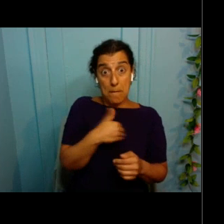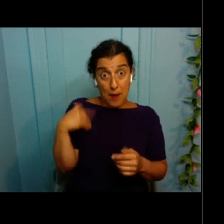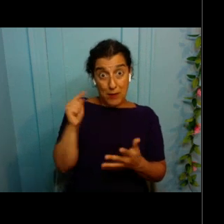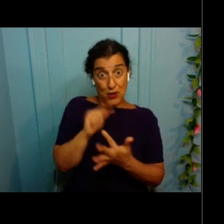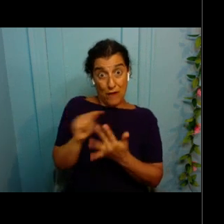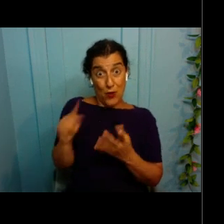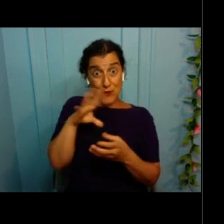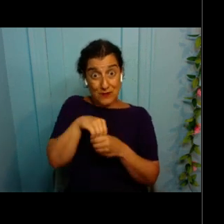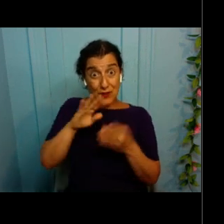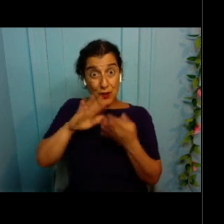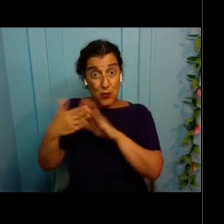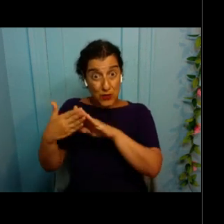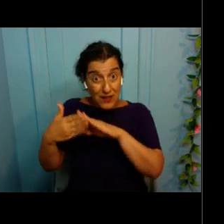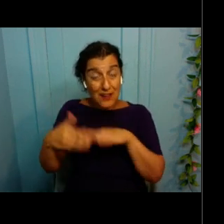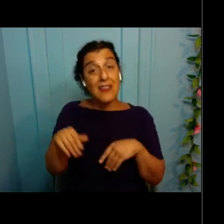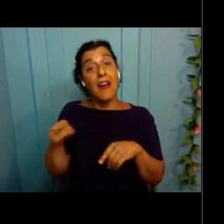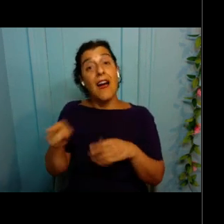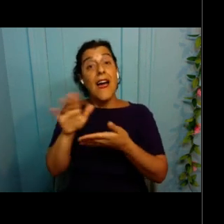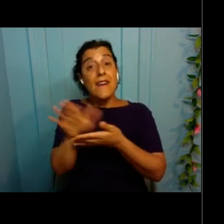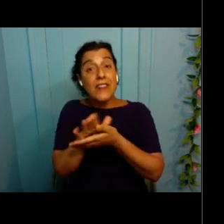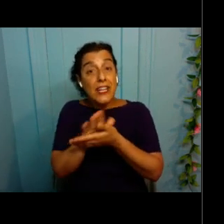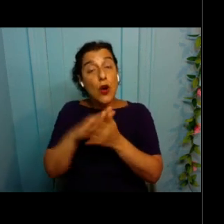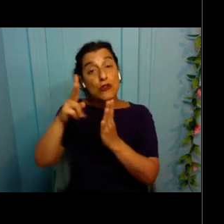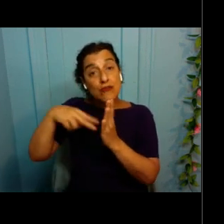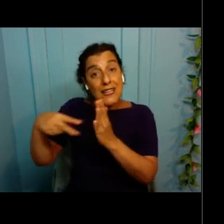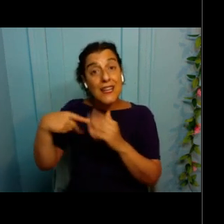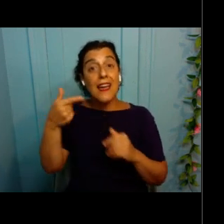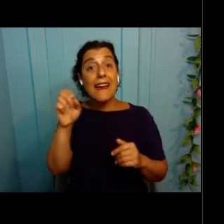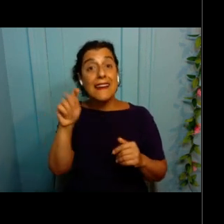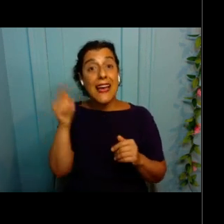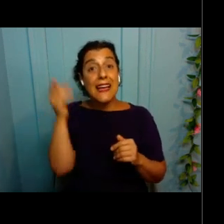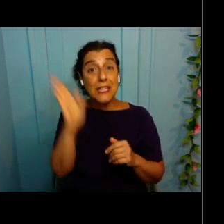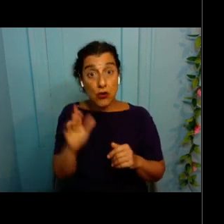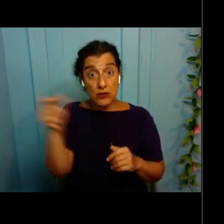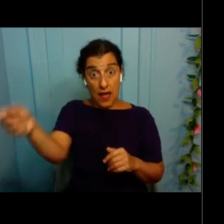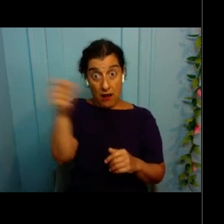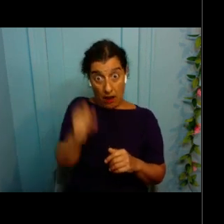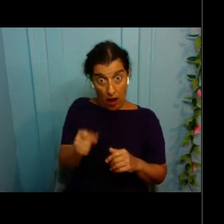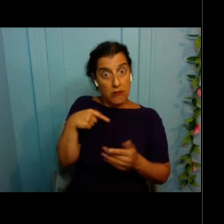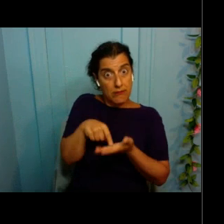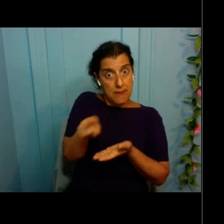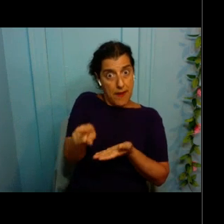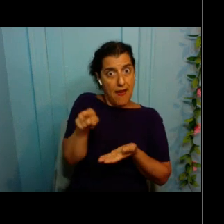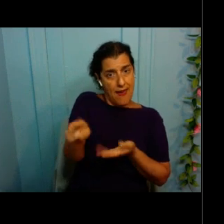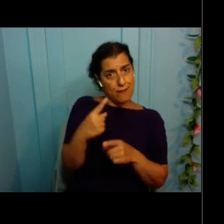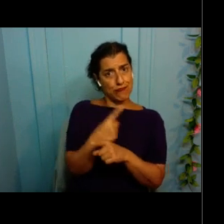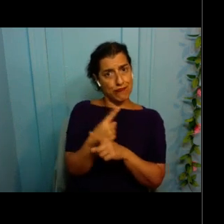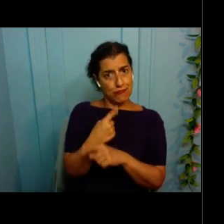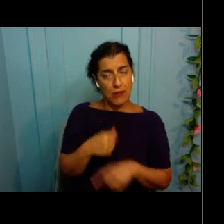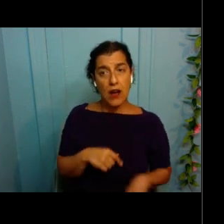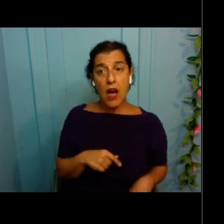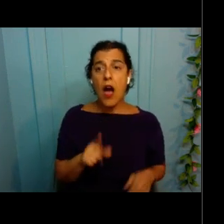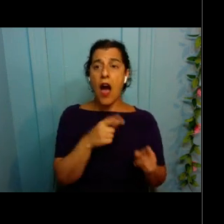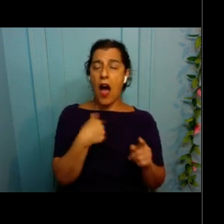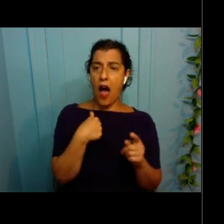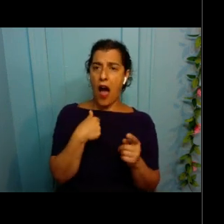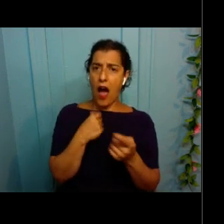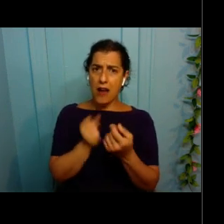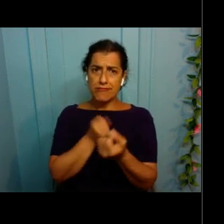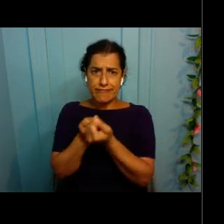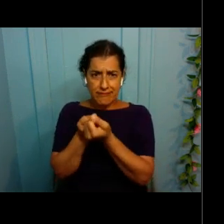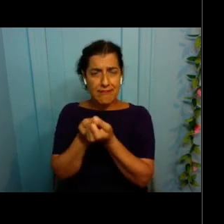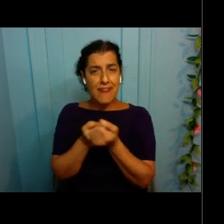readings, videos, and guest speakers, and also compensating appropriately. And also something that I'm really bad at, but I want to